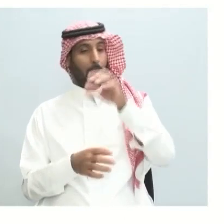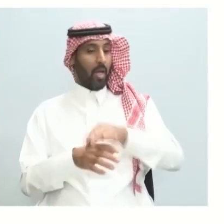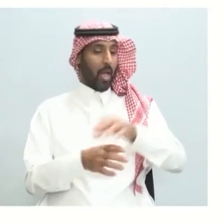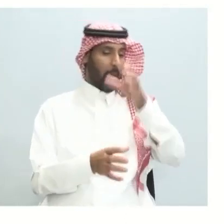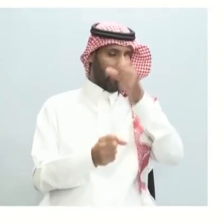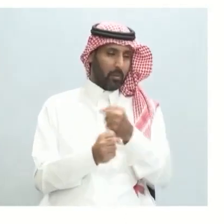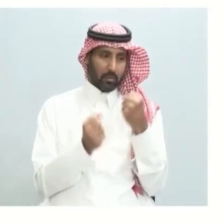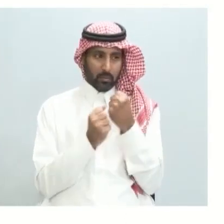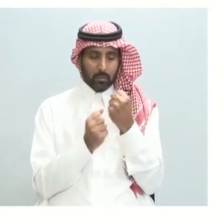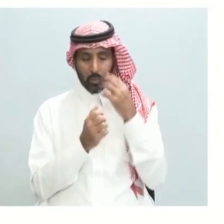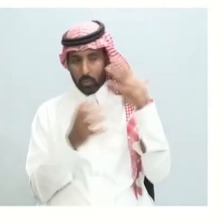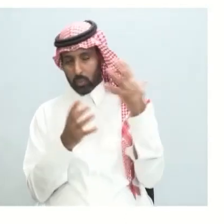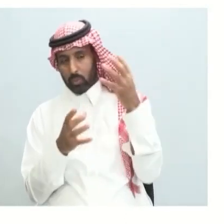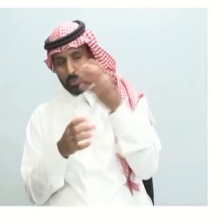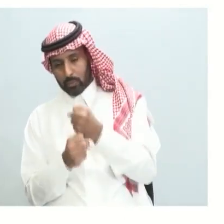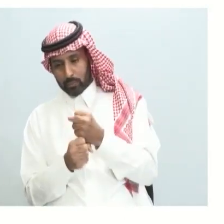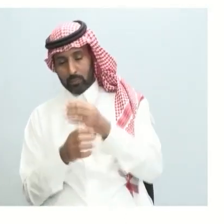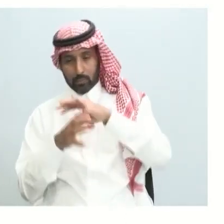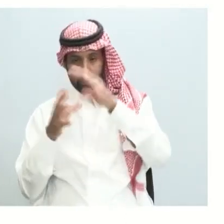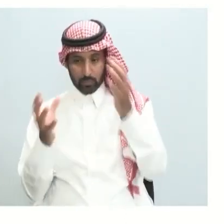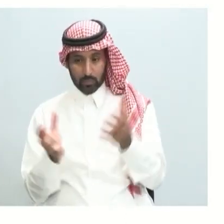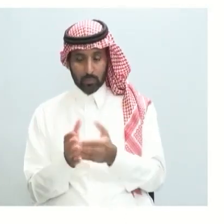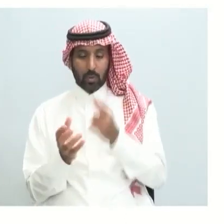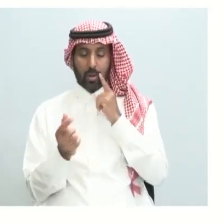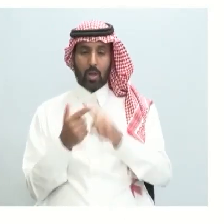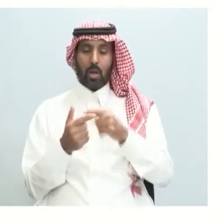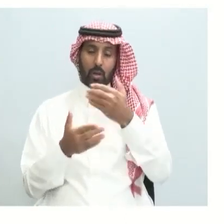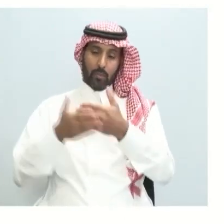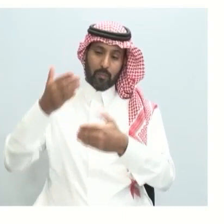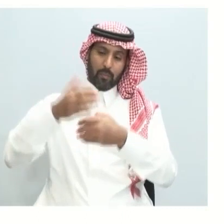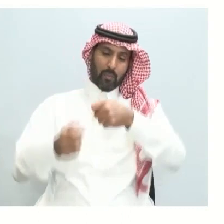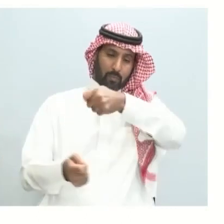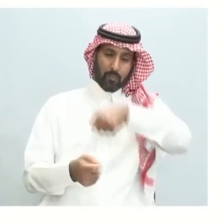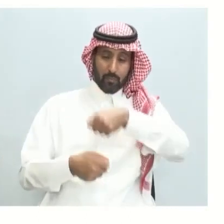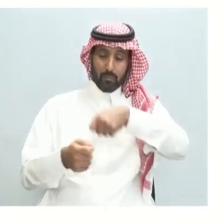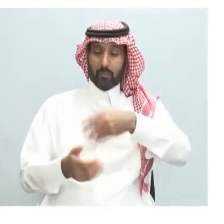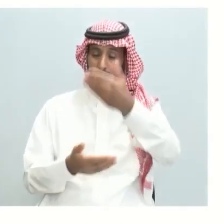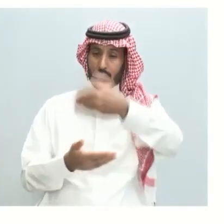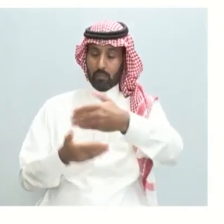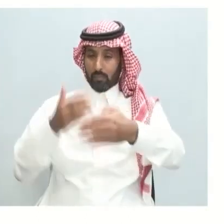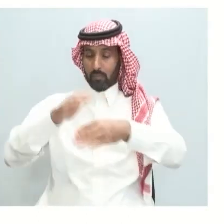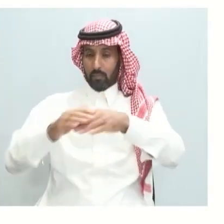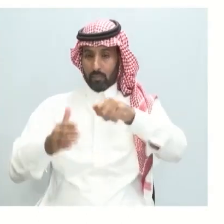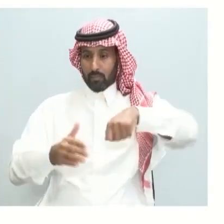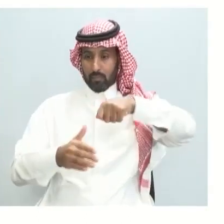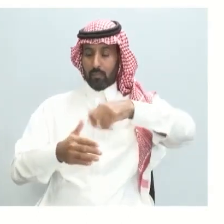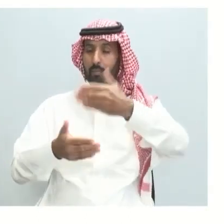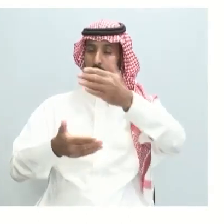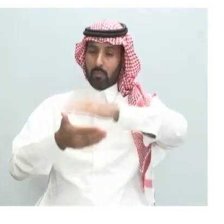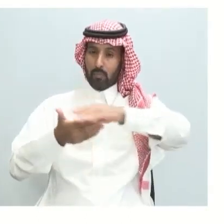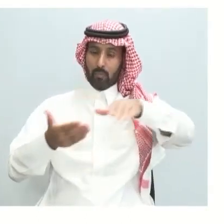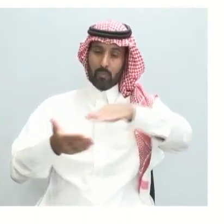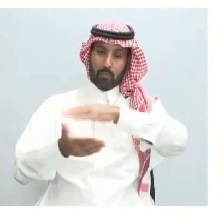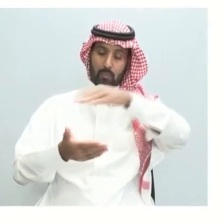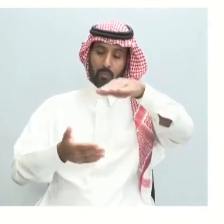the cold and wind. Mortar is just a mixture of lime and cement, sand and water. It's used for building. Worn means